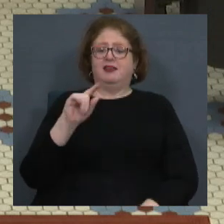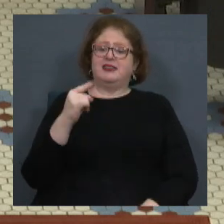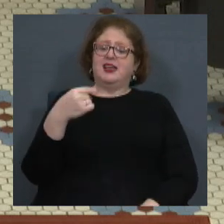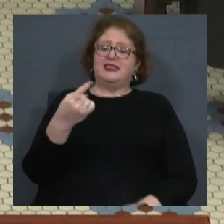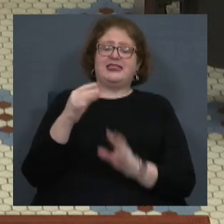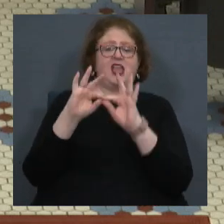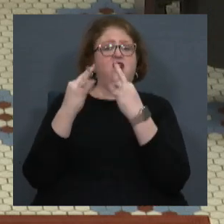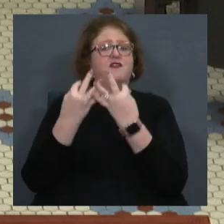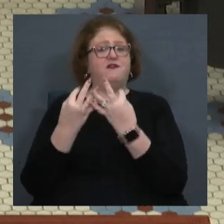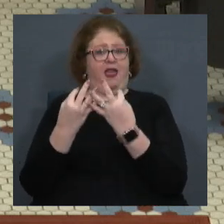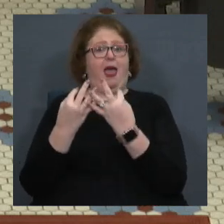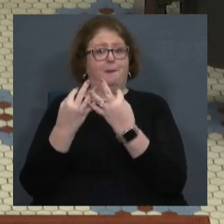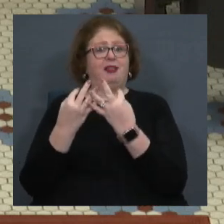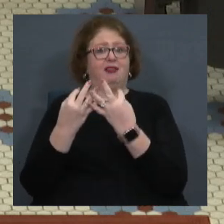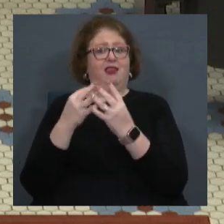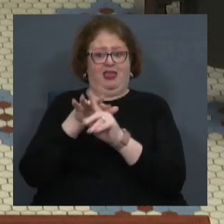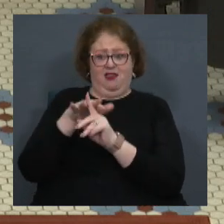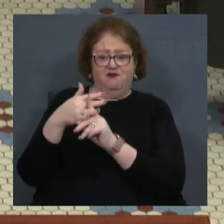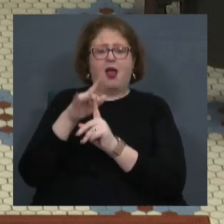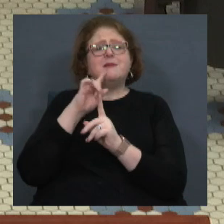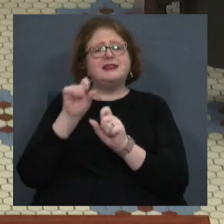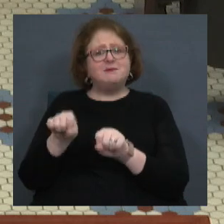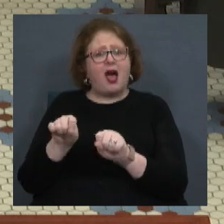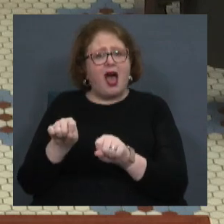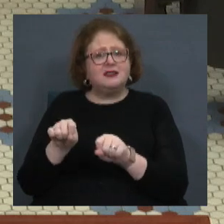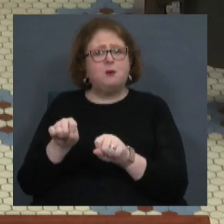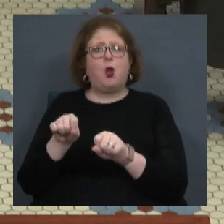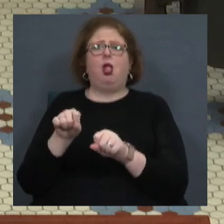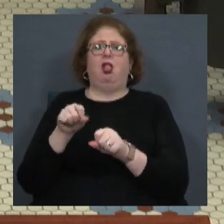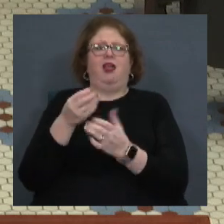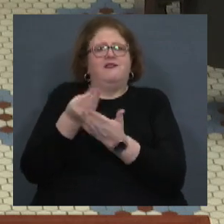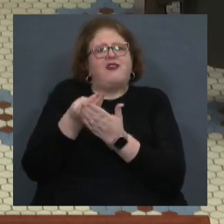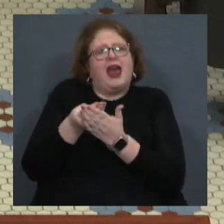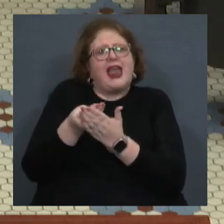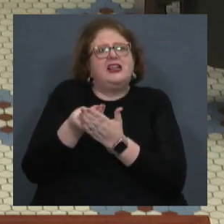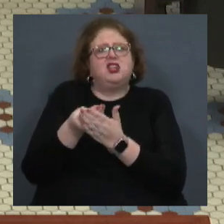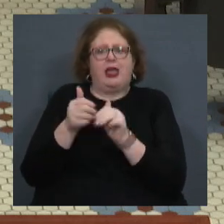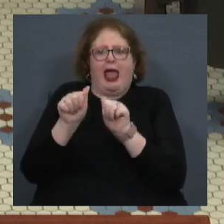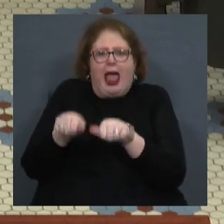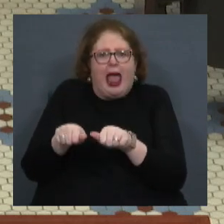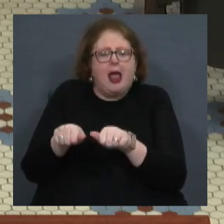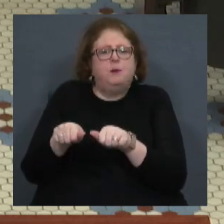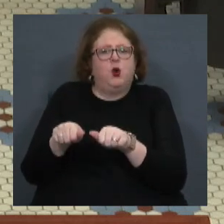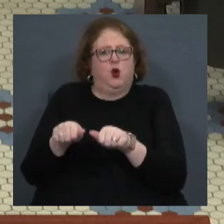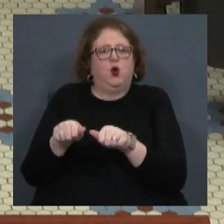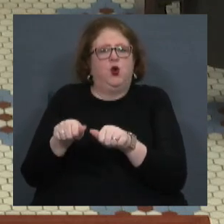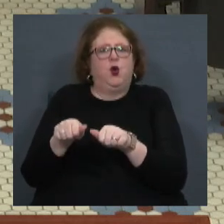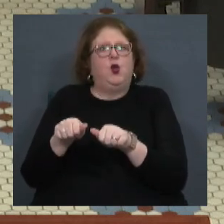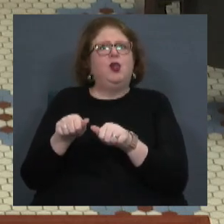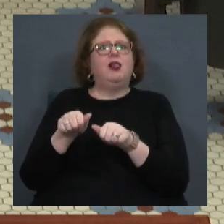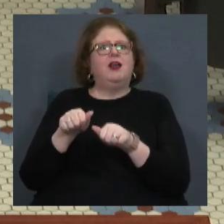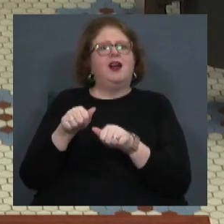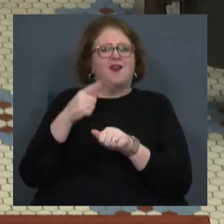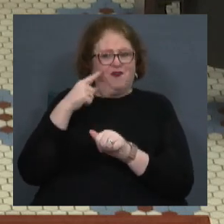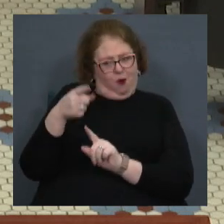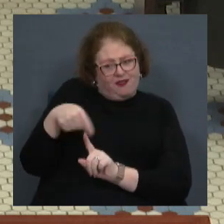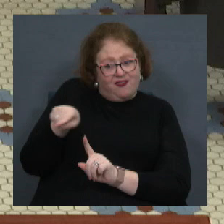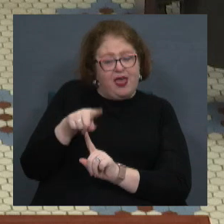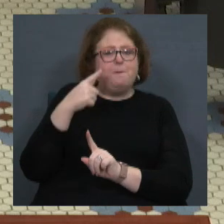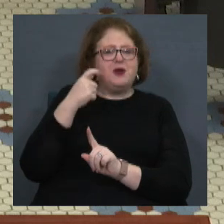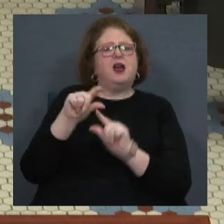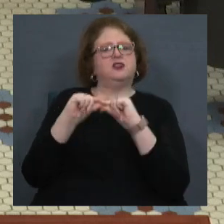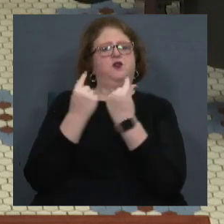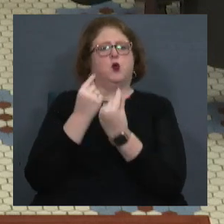or financially feasible for such residents without doing so in a group home setting, because it would